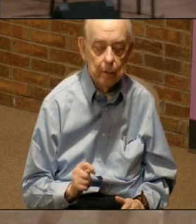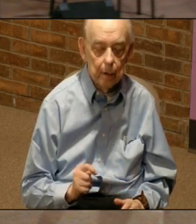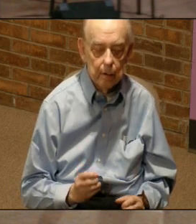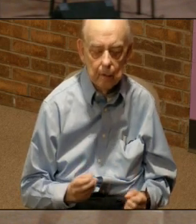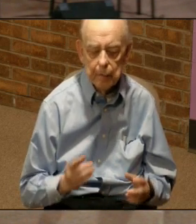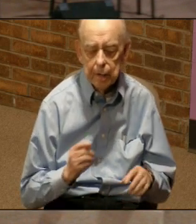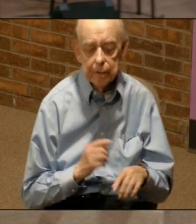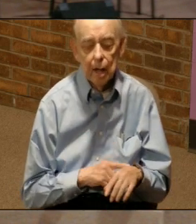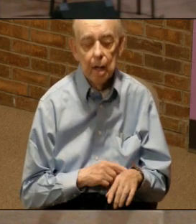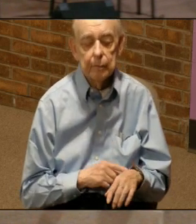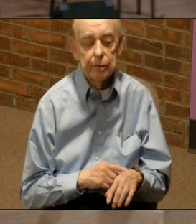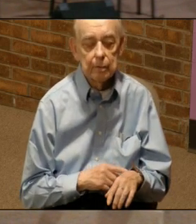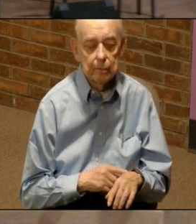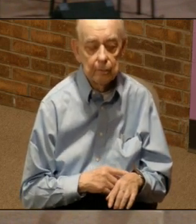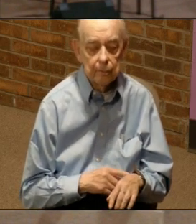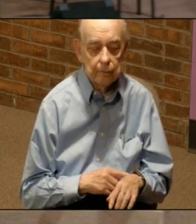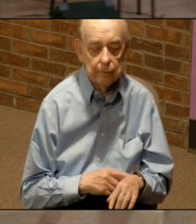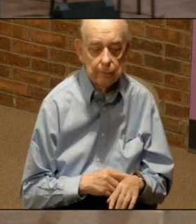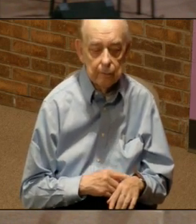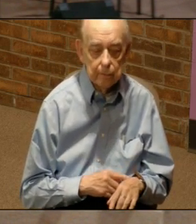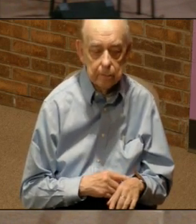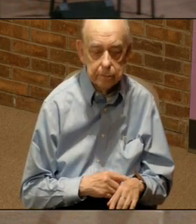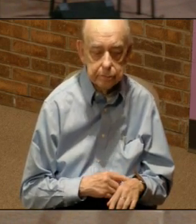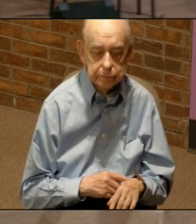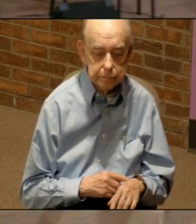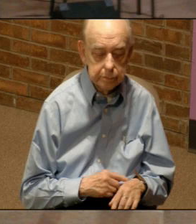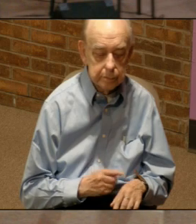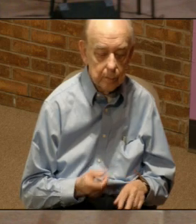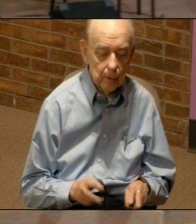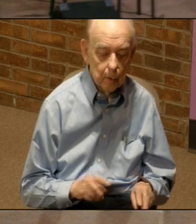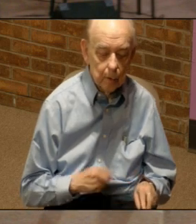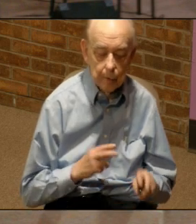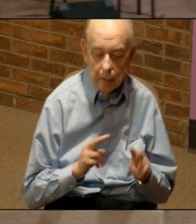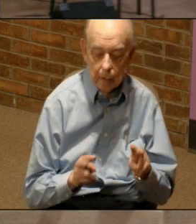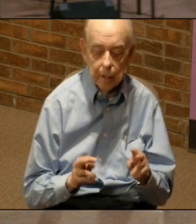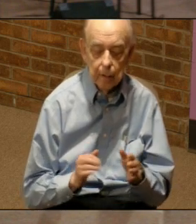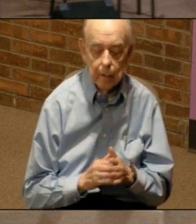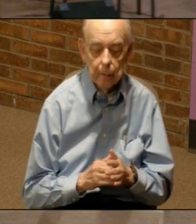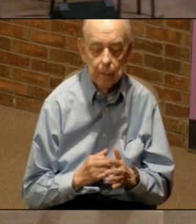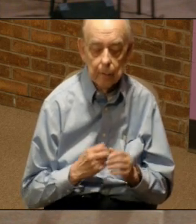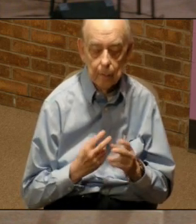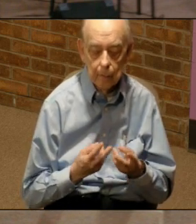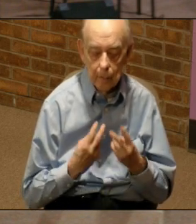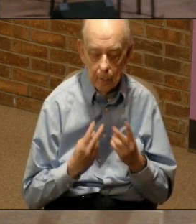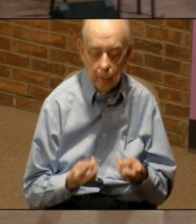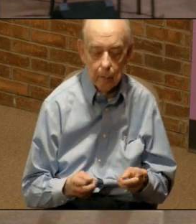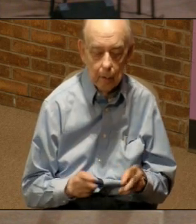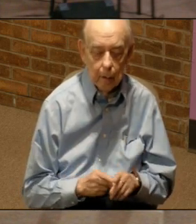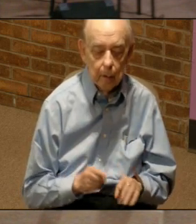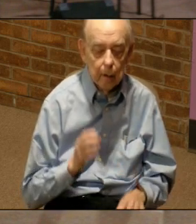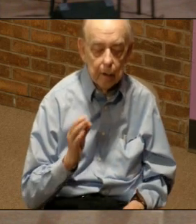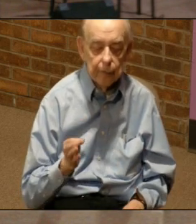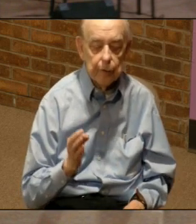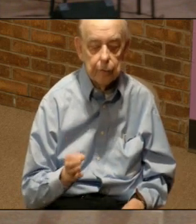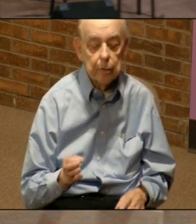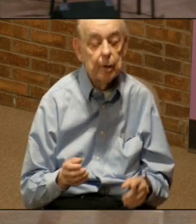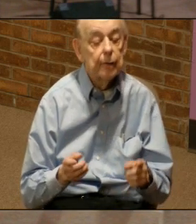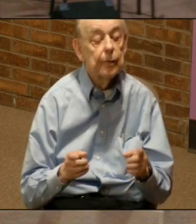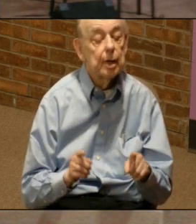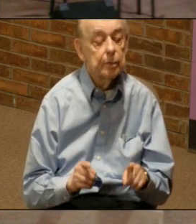many times when we look at this, we want to look at this as a future